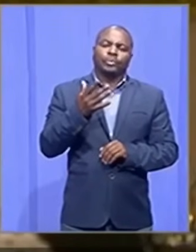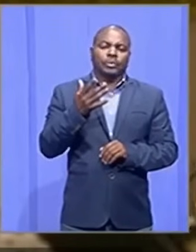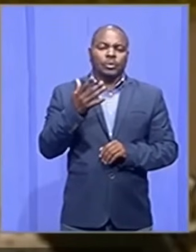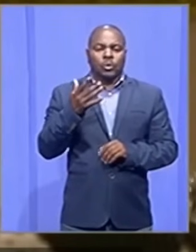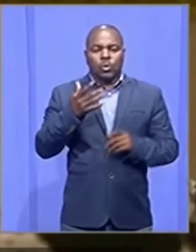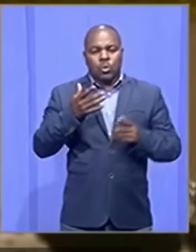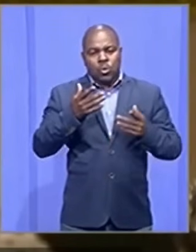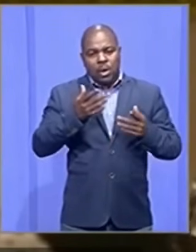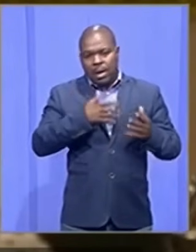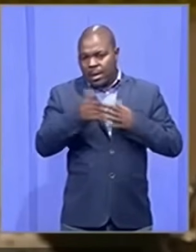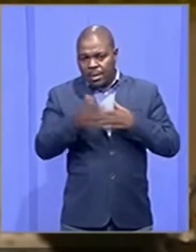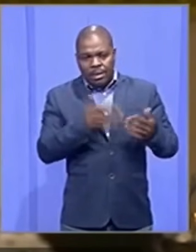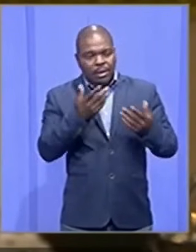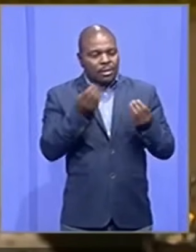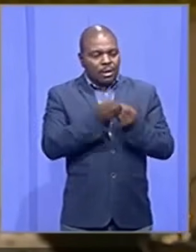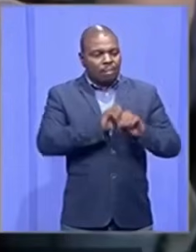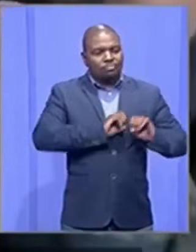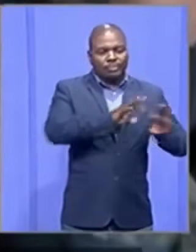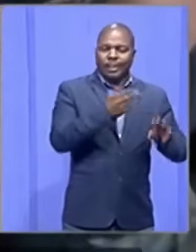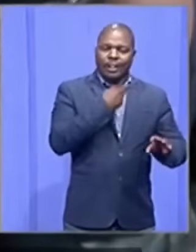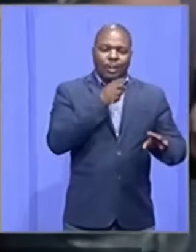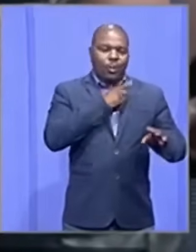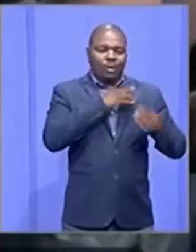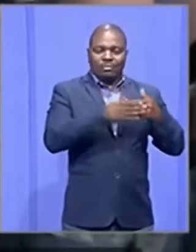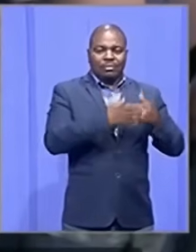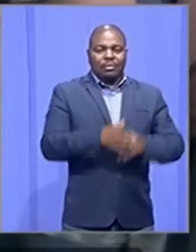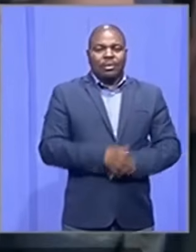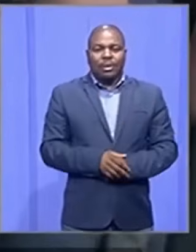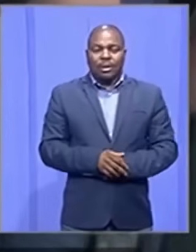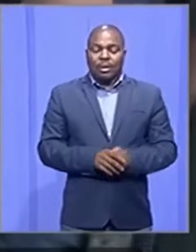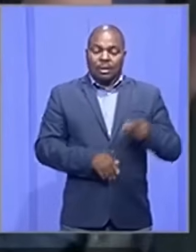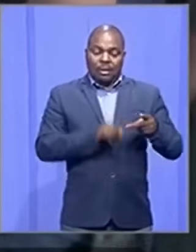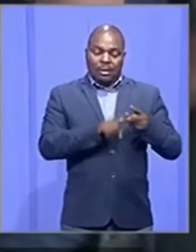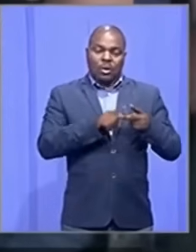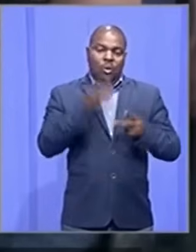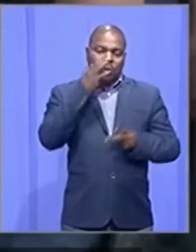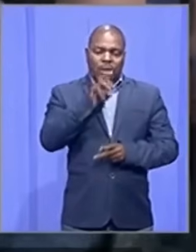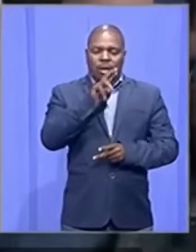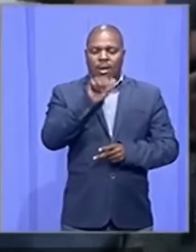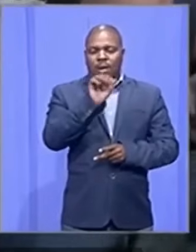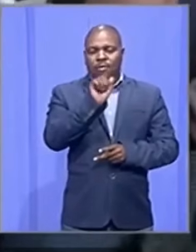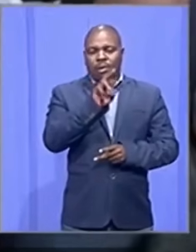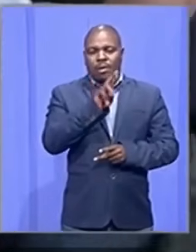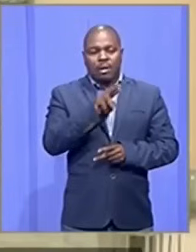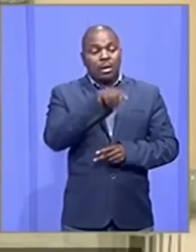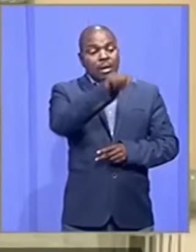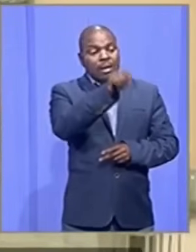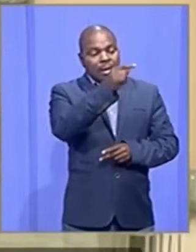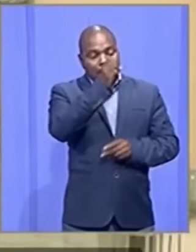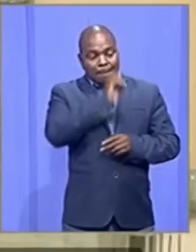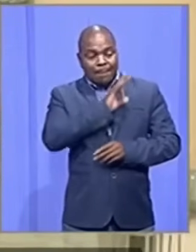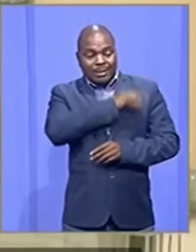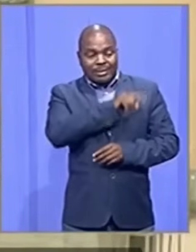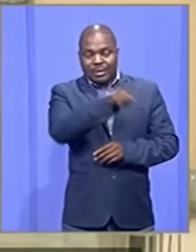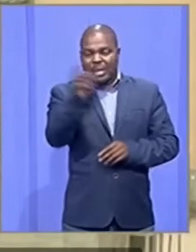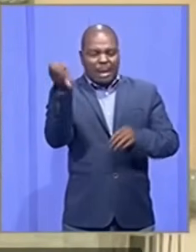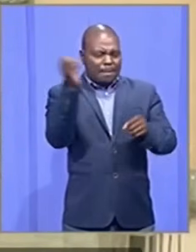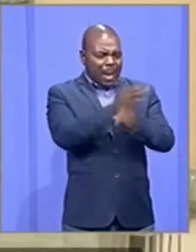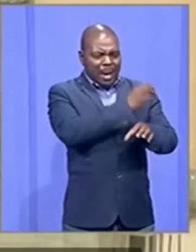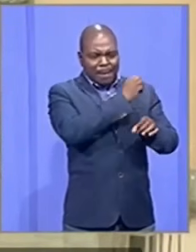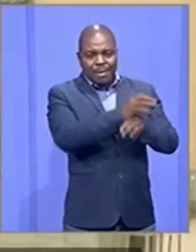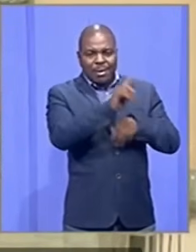ability for anything to go inside. Ifetli ore le dibola Rafah le ka lehlakoreng la Palestina le ntse le hlaselwa e le